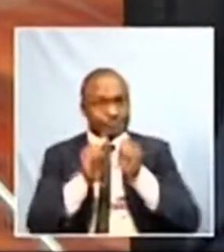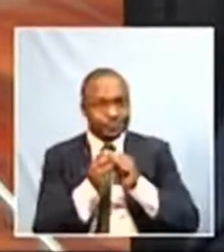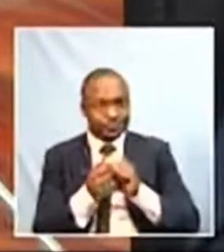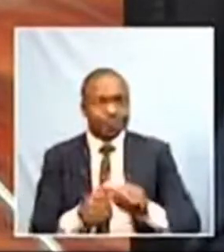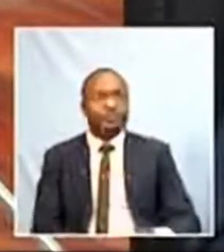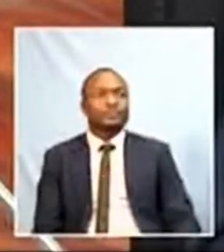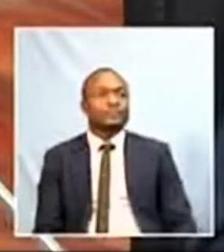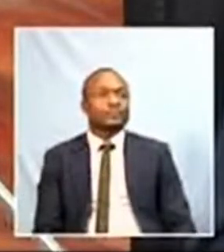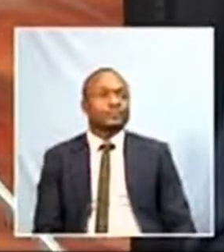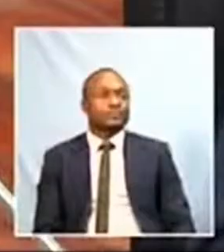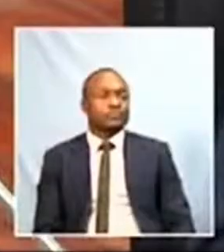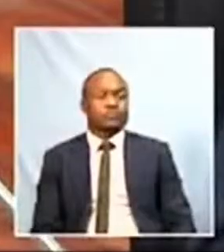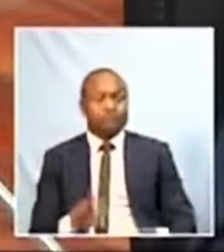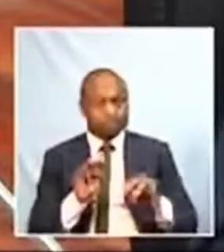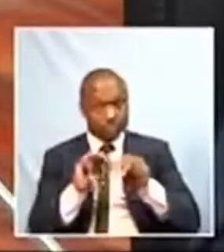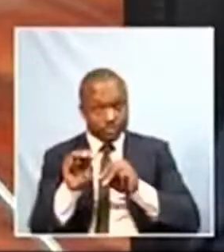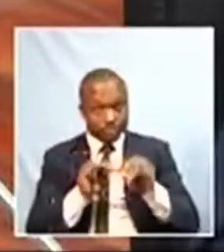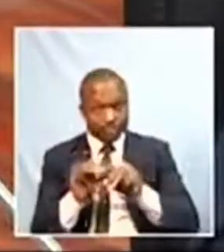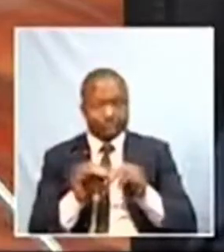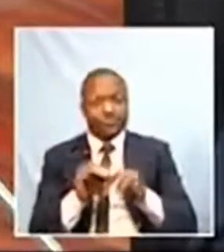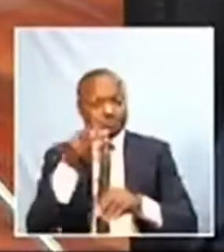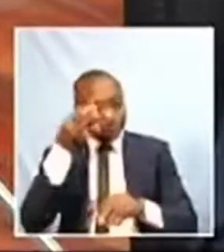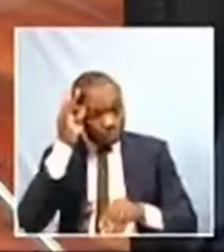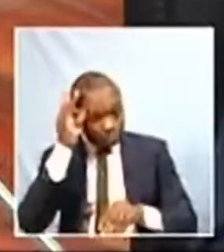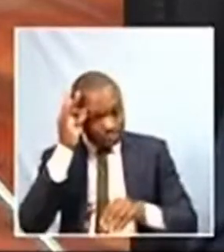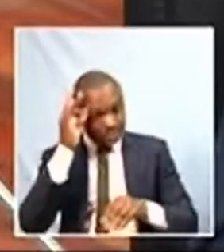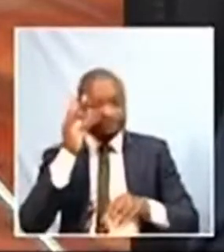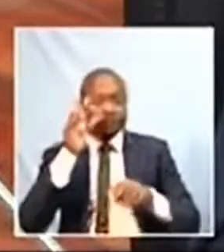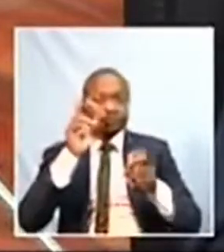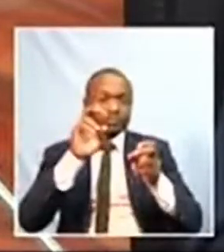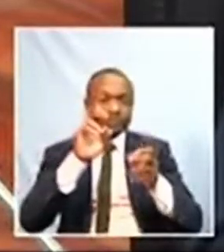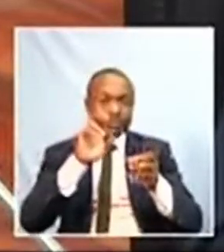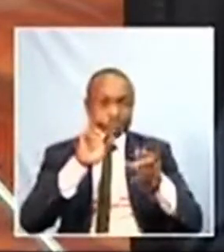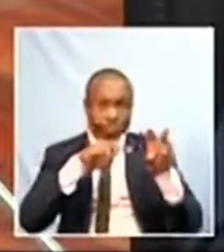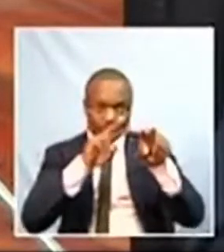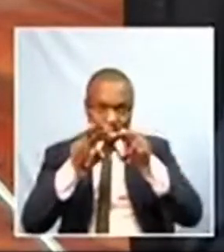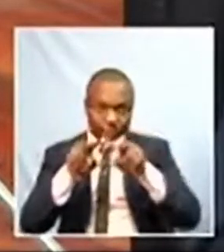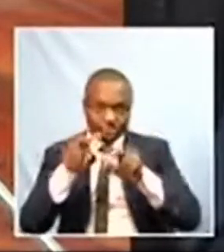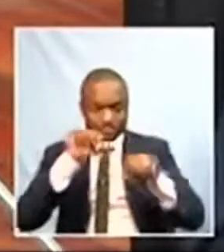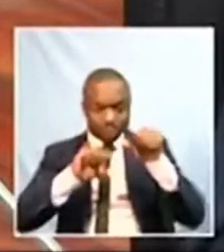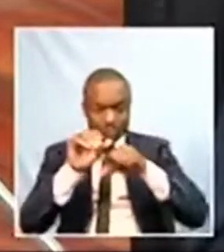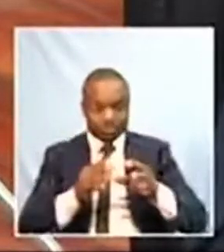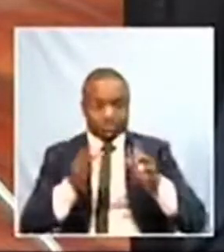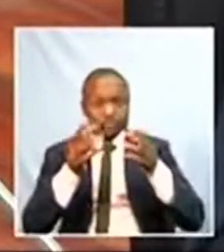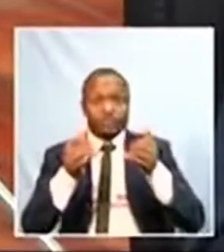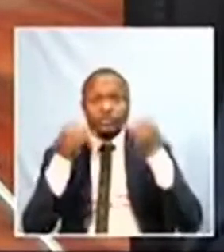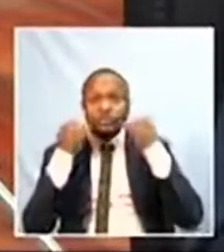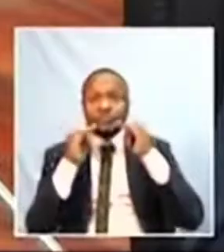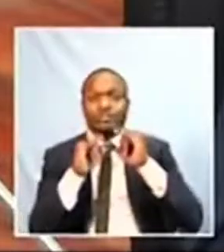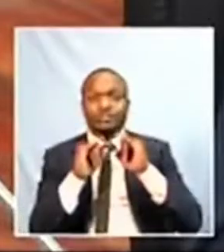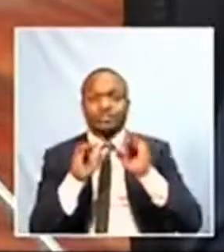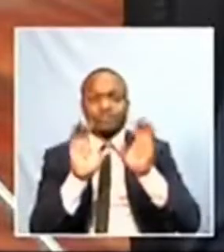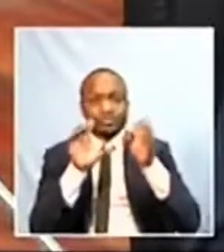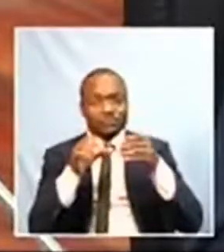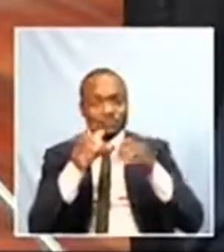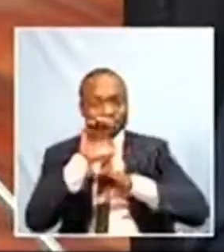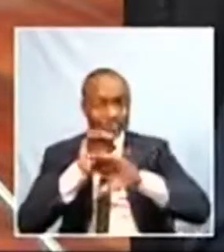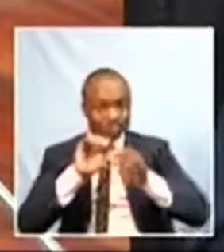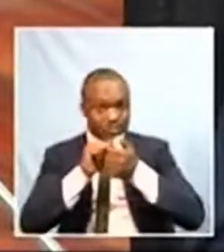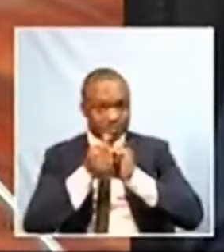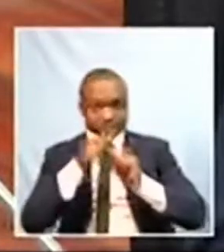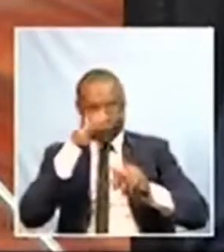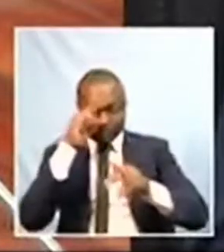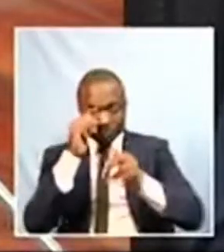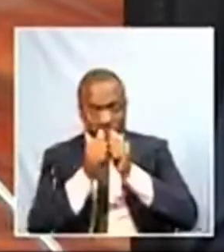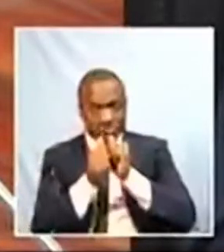query. Management has noted the observations of the Auditor General and wishes to inform the committee that the cause of the query was due